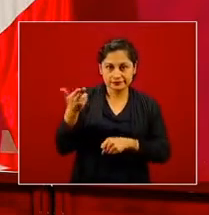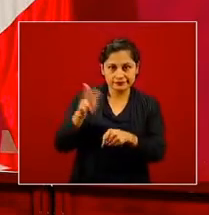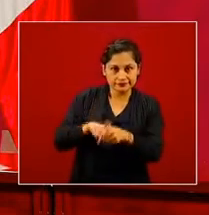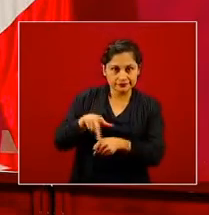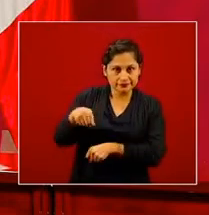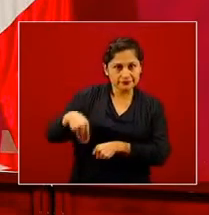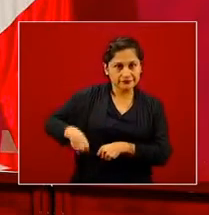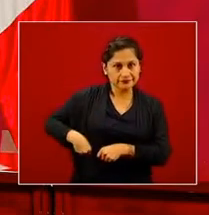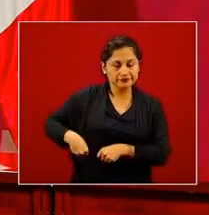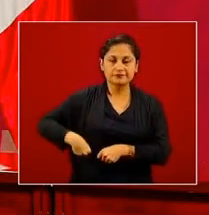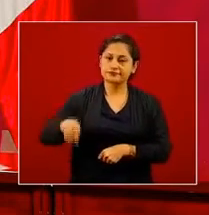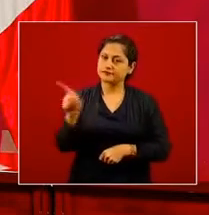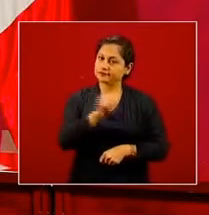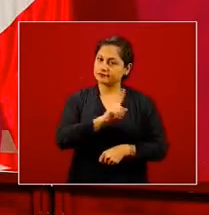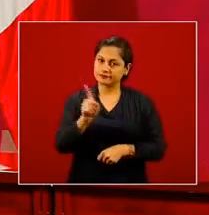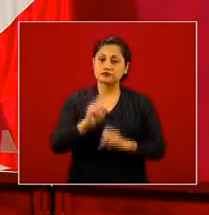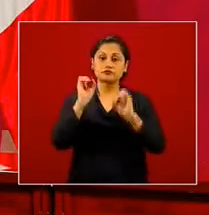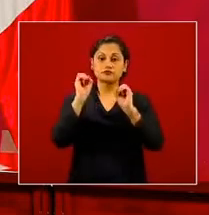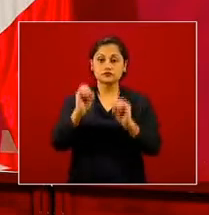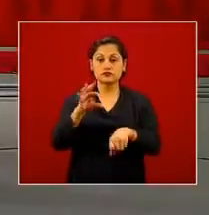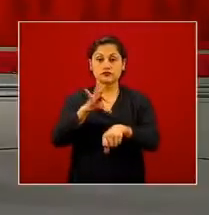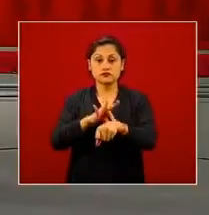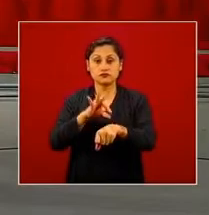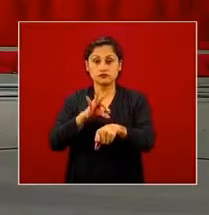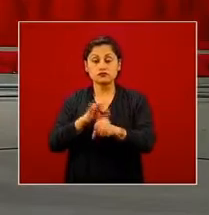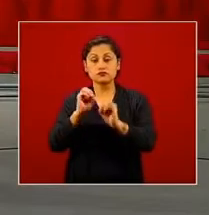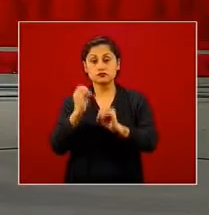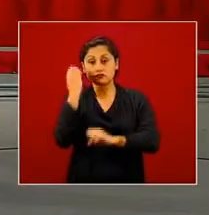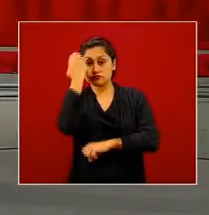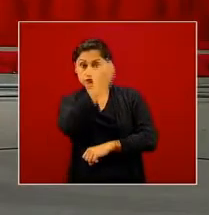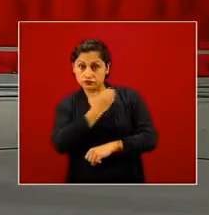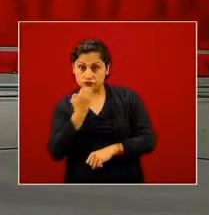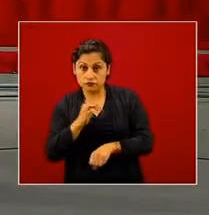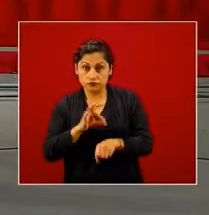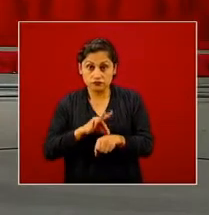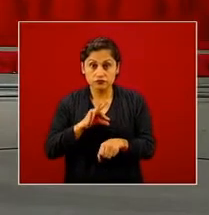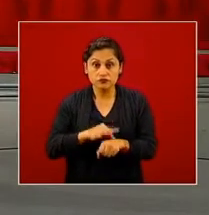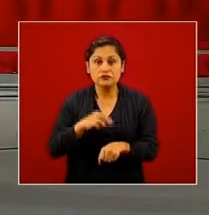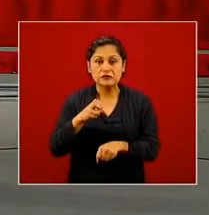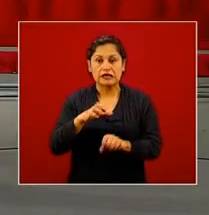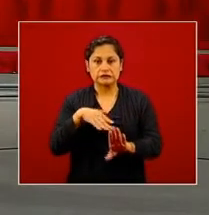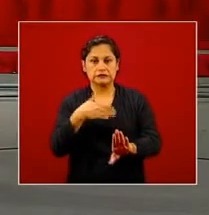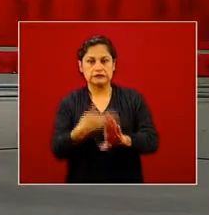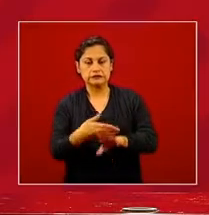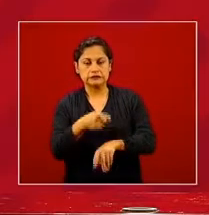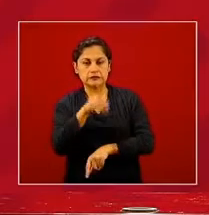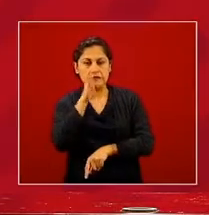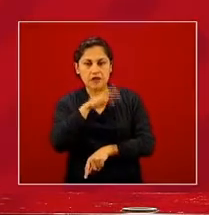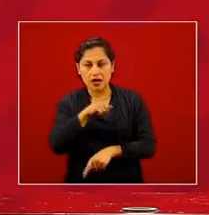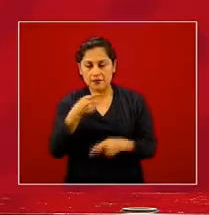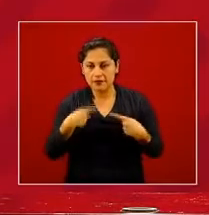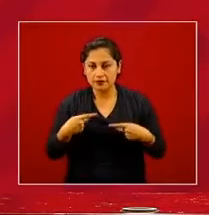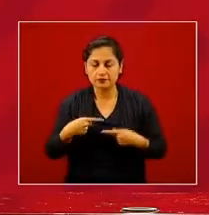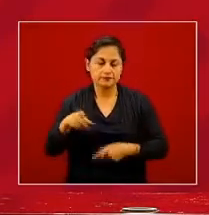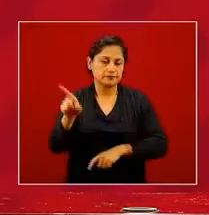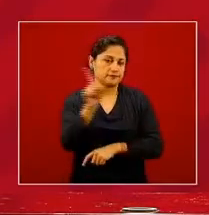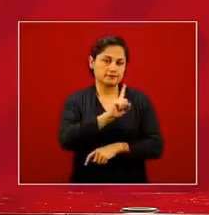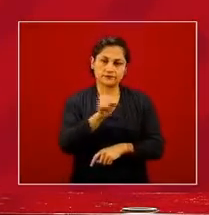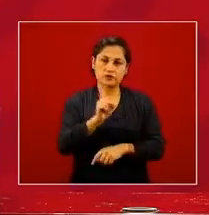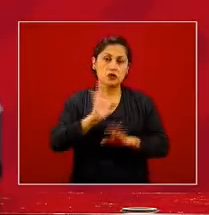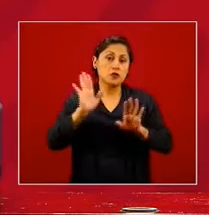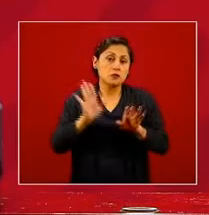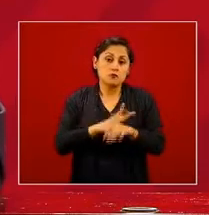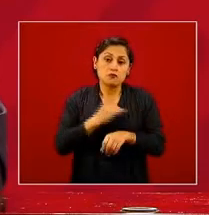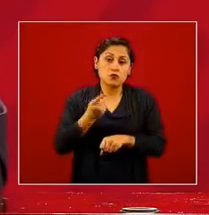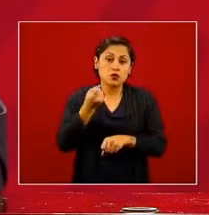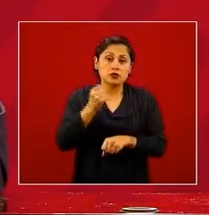person might not be able to recover. But it's not that the hospitals are doing anything wrong to the people or the